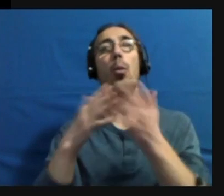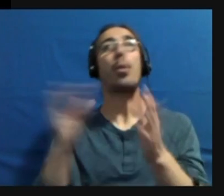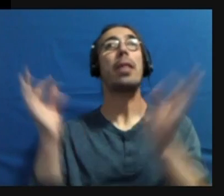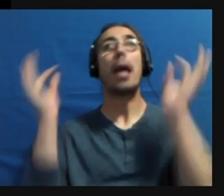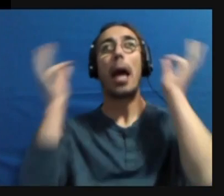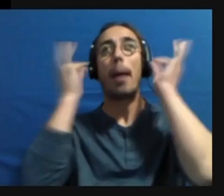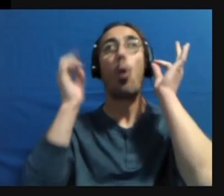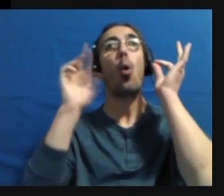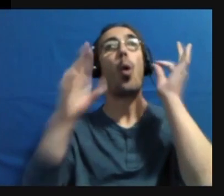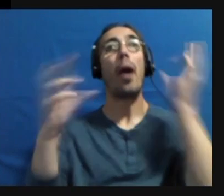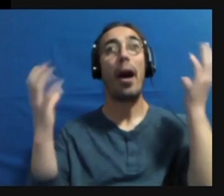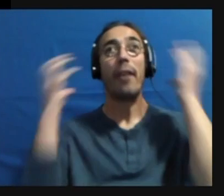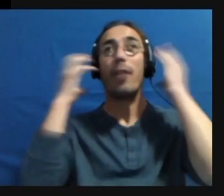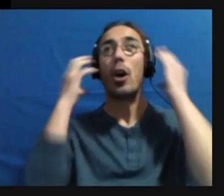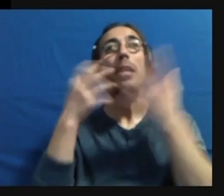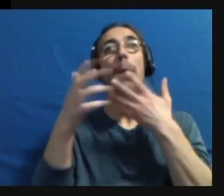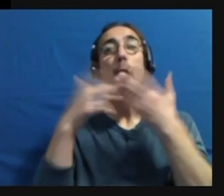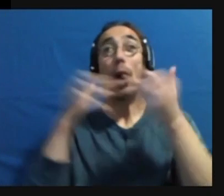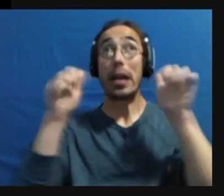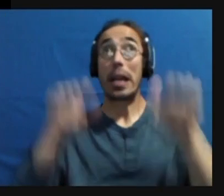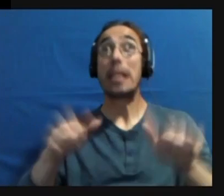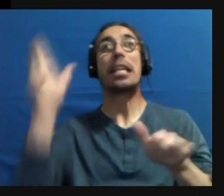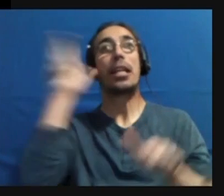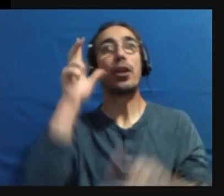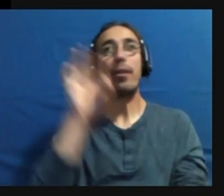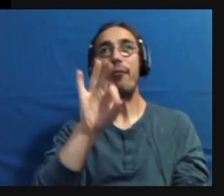had headphones on, I would still be able to hear that thing.